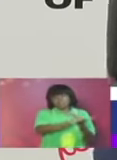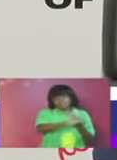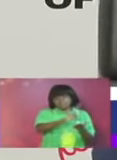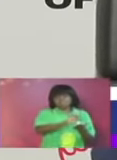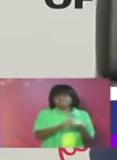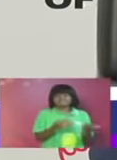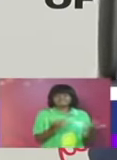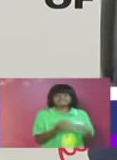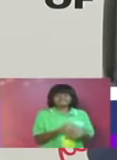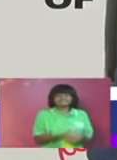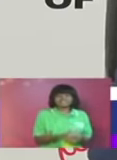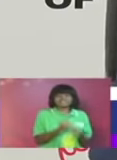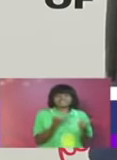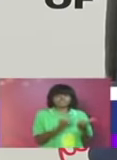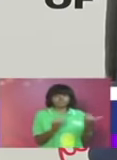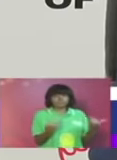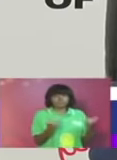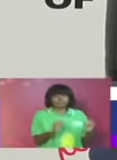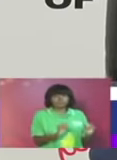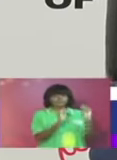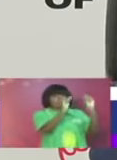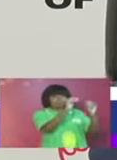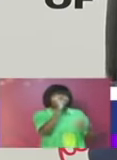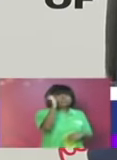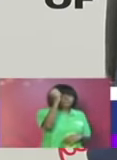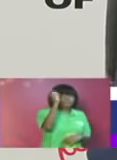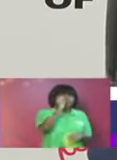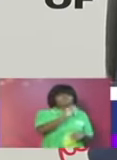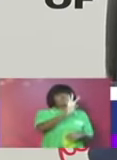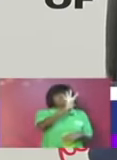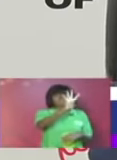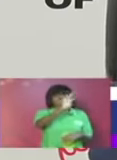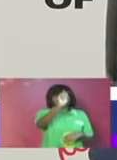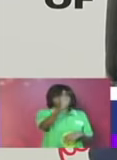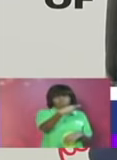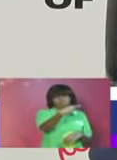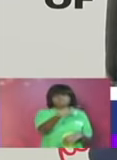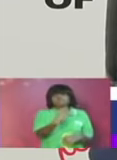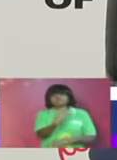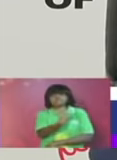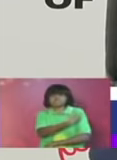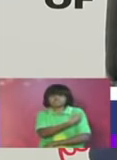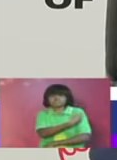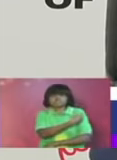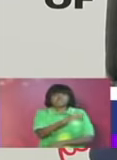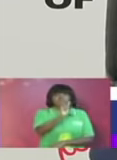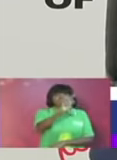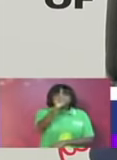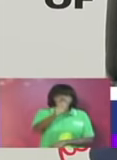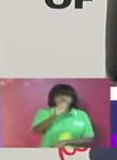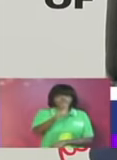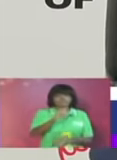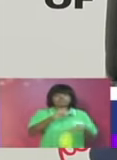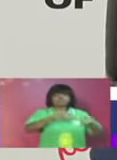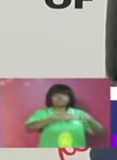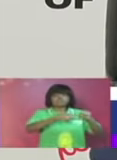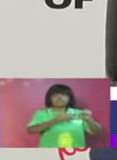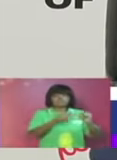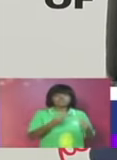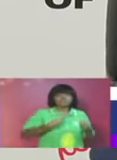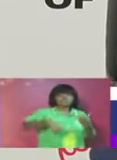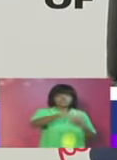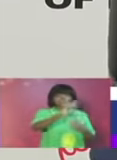Tobago has been allocated 4,000. They will start their rollout of AstraZeneca next week, Tuesday or